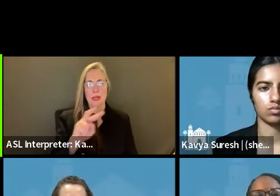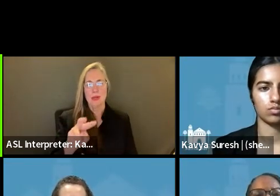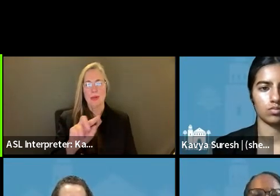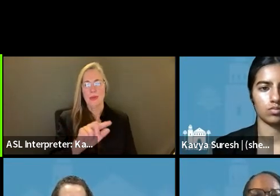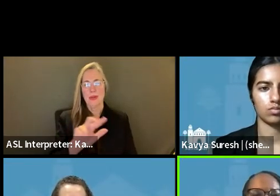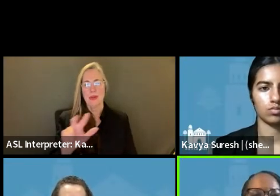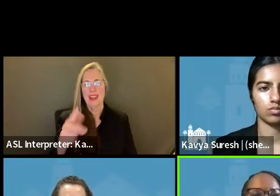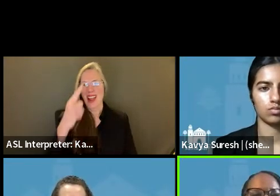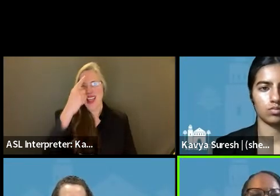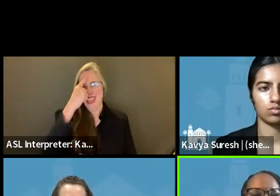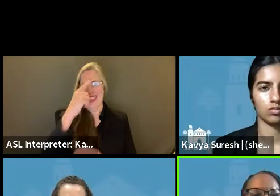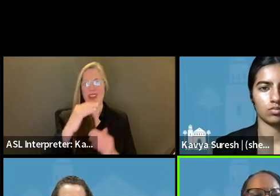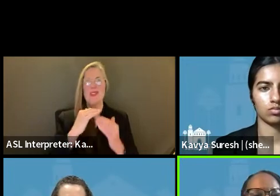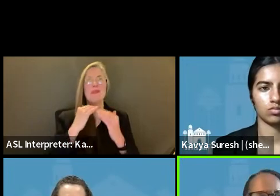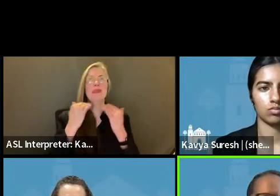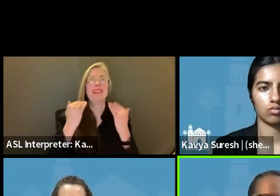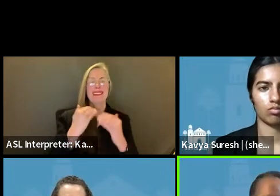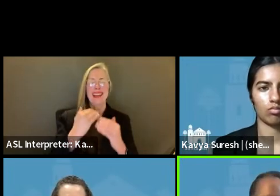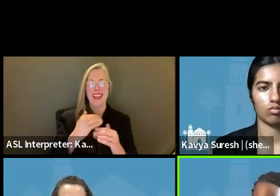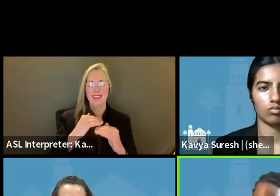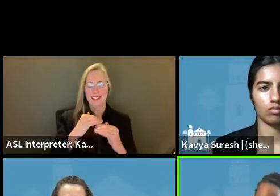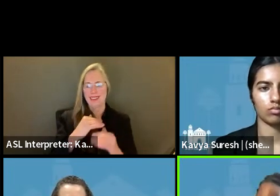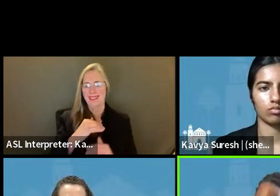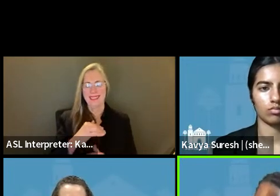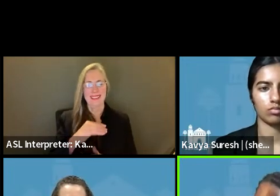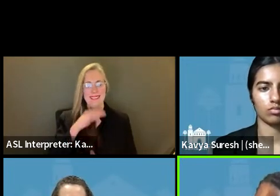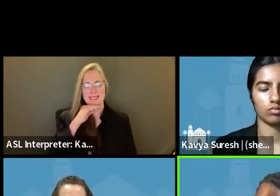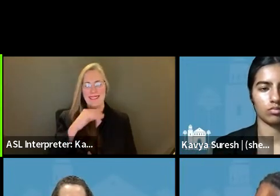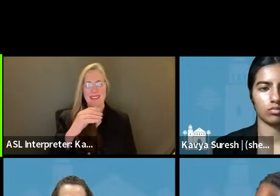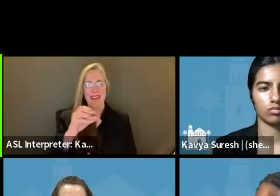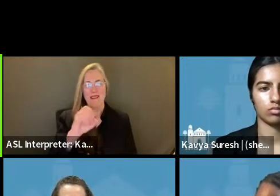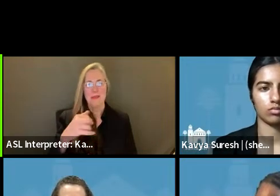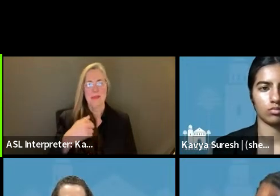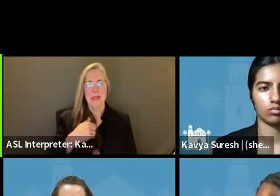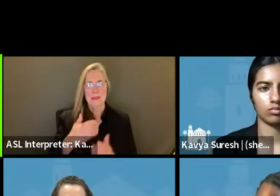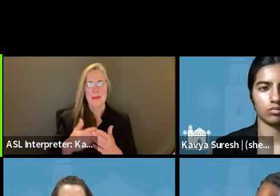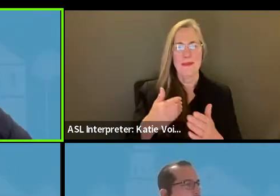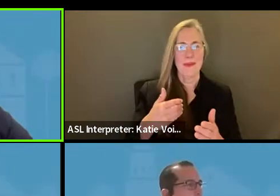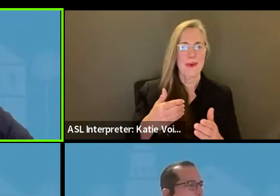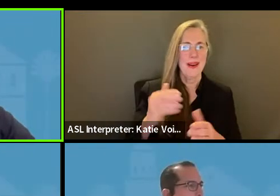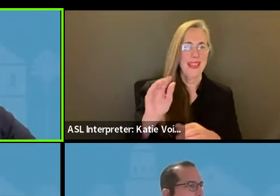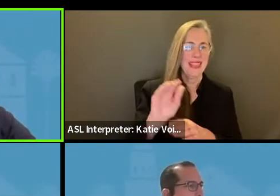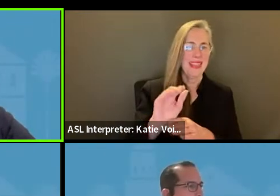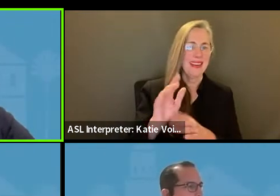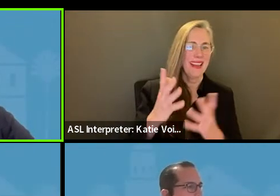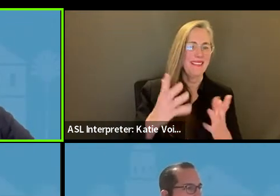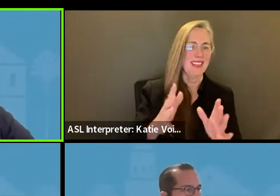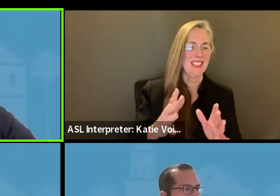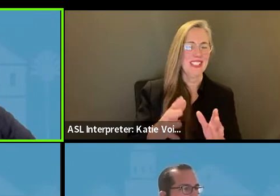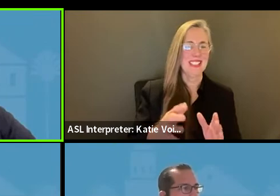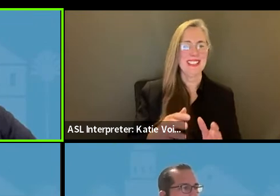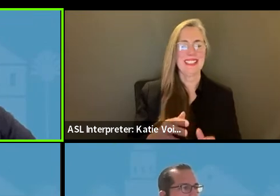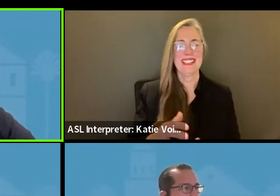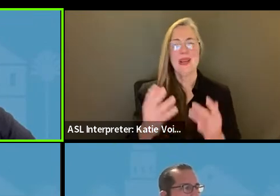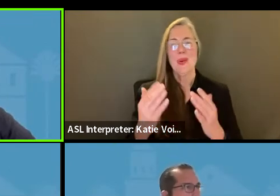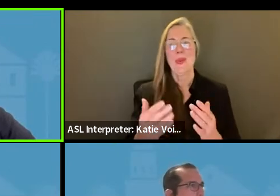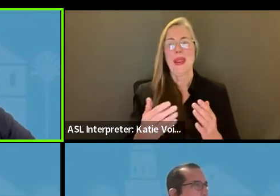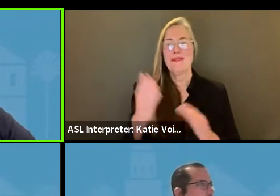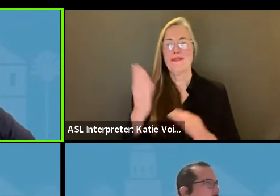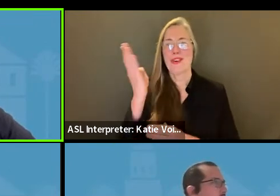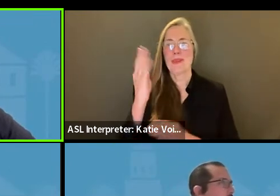over, I think. Let's see. So wait for them to pull up our